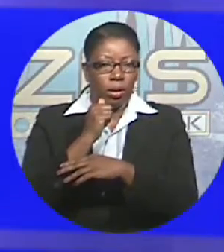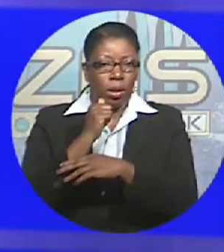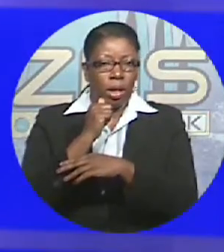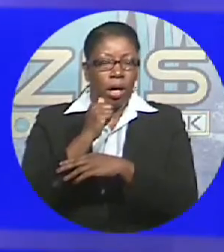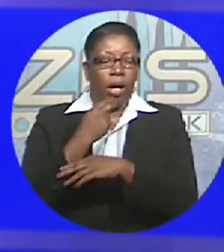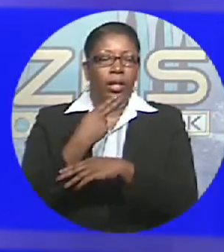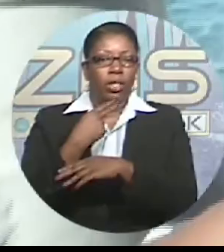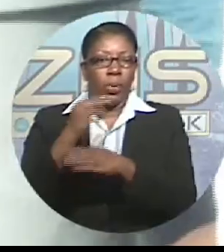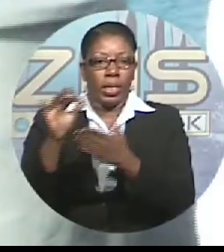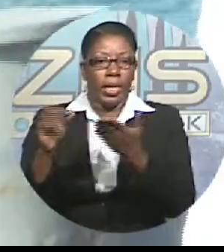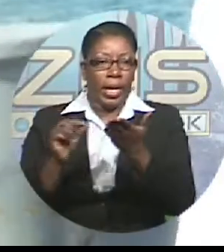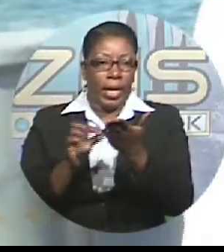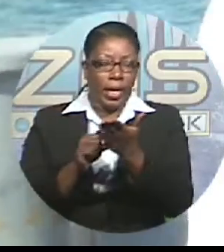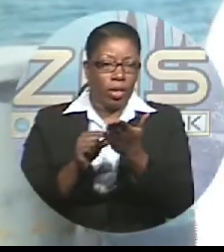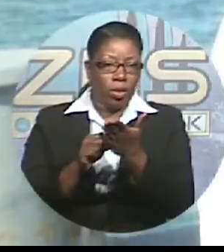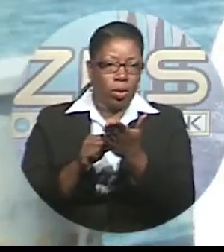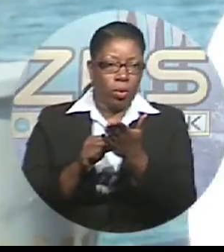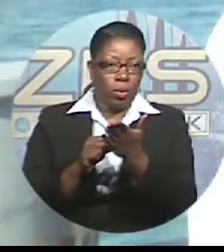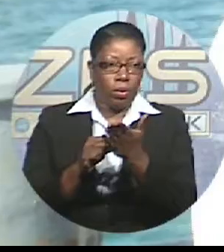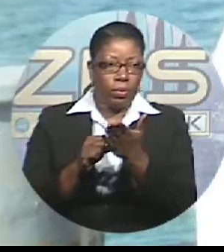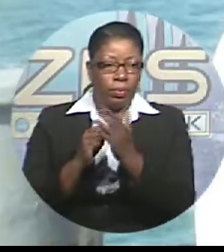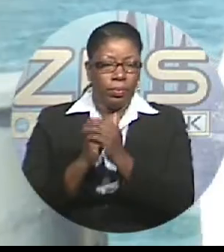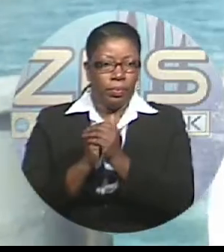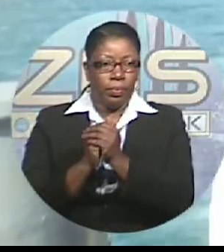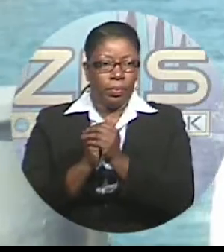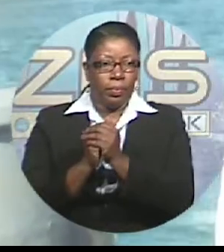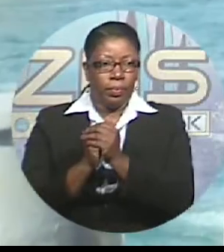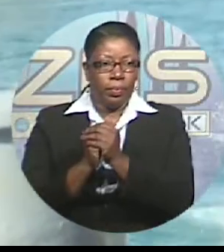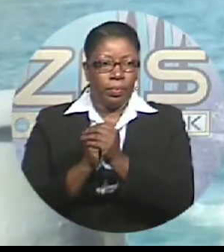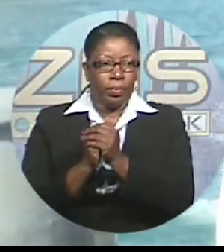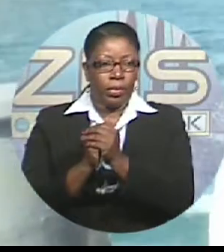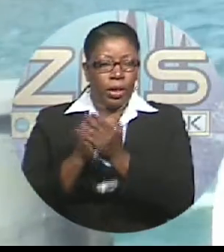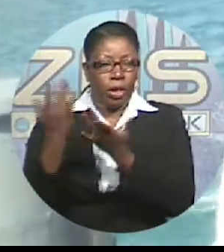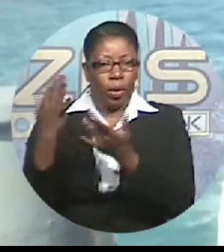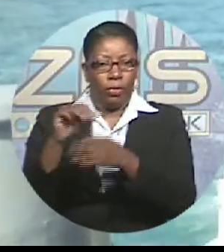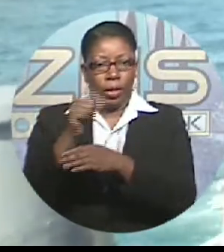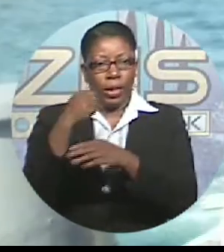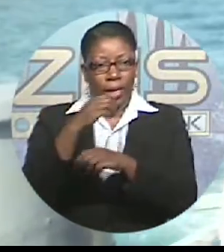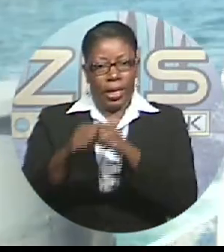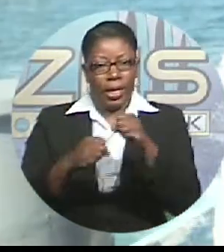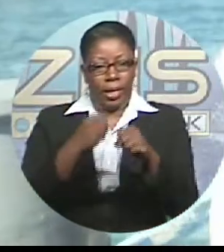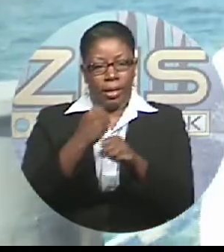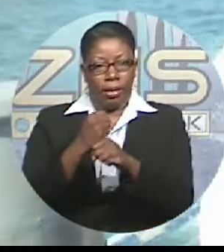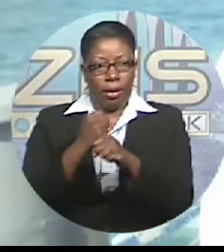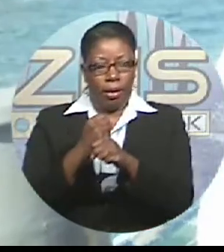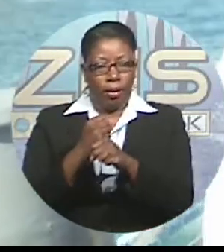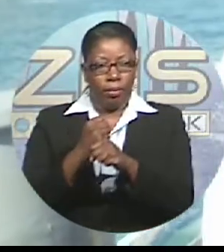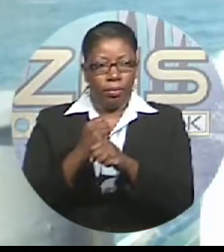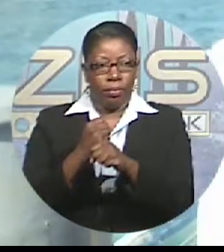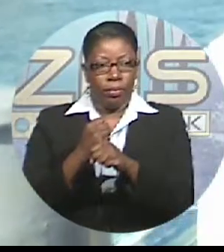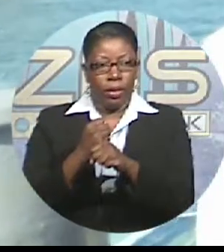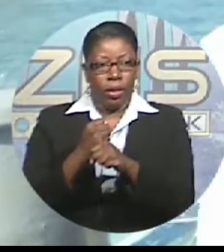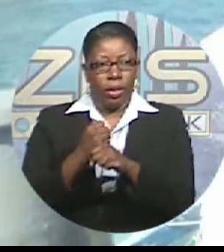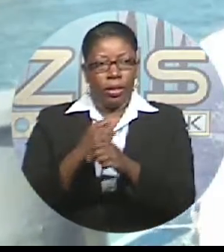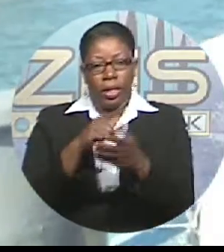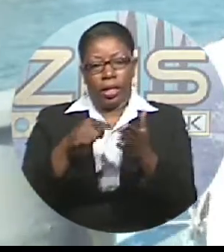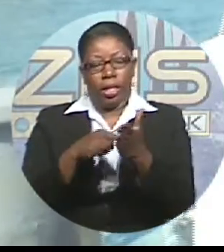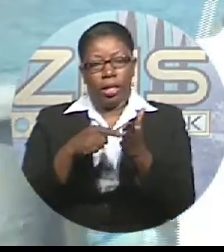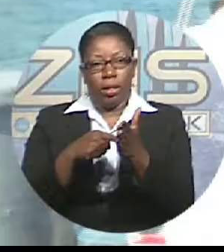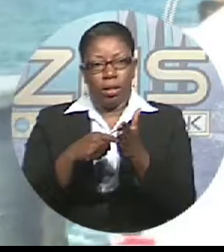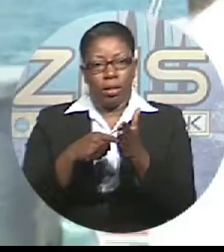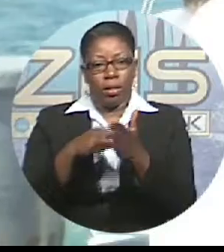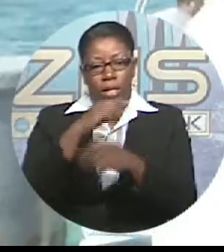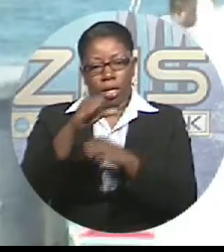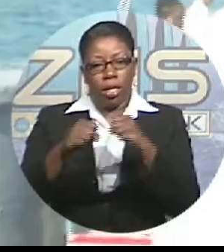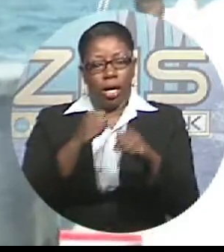Girl. Last year they pulled my mask down and I had to wait for another year. I was doing kind of good, but this year it's going to be some trouble.